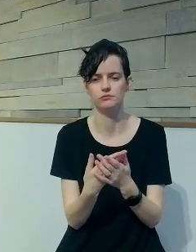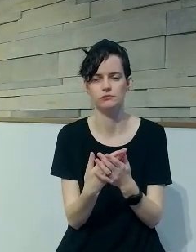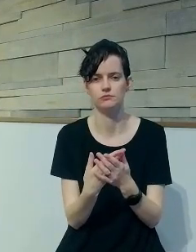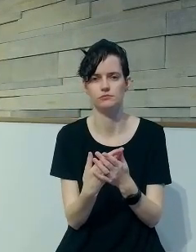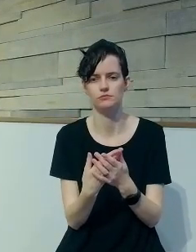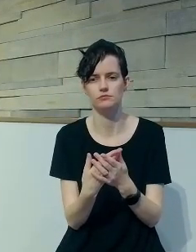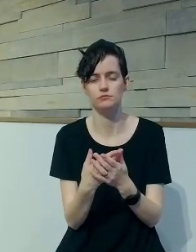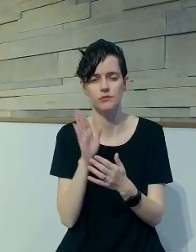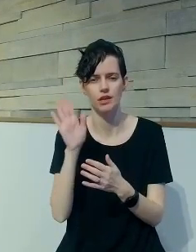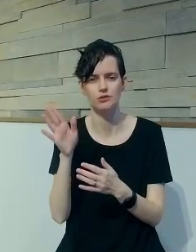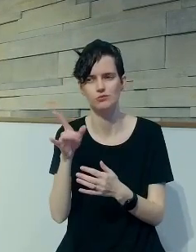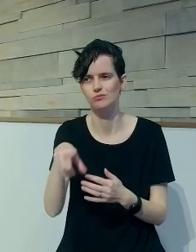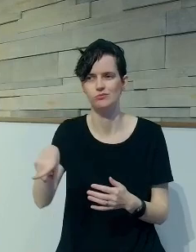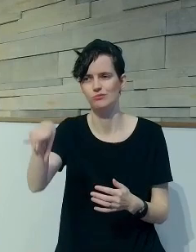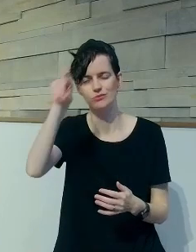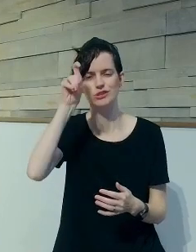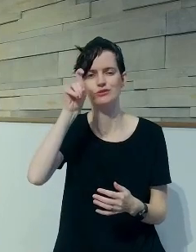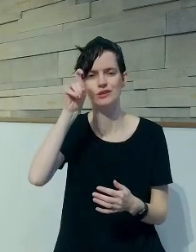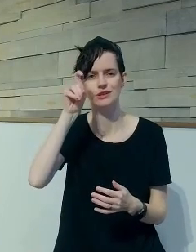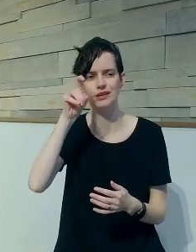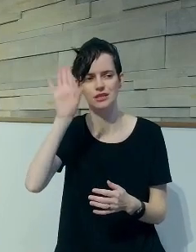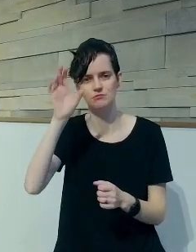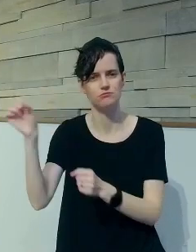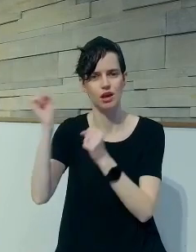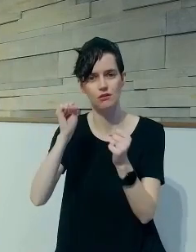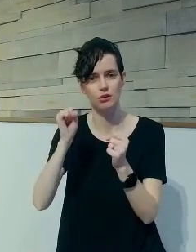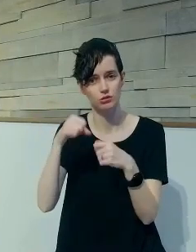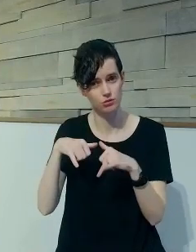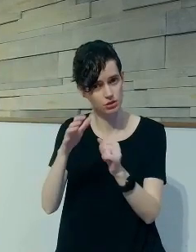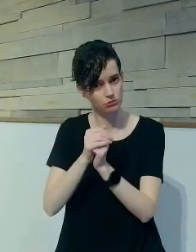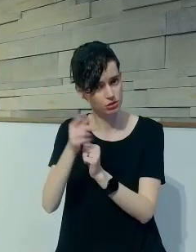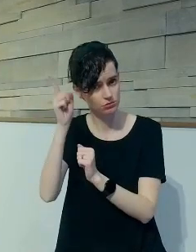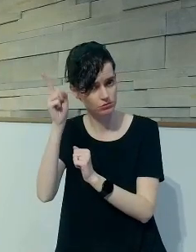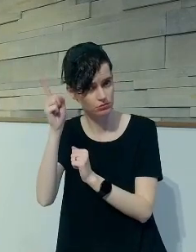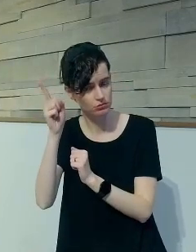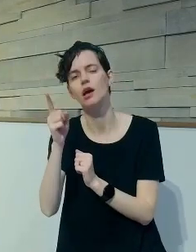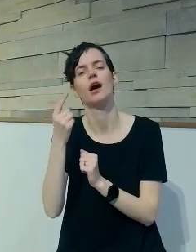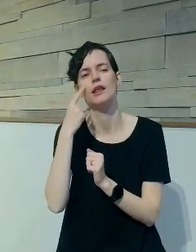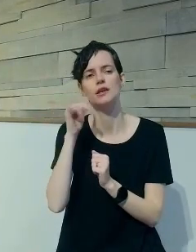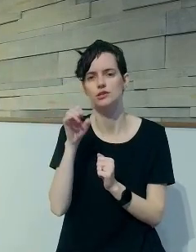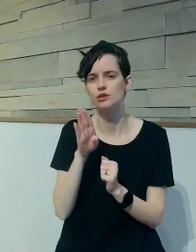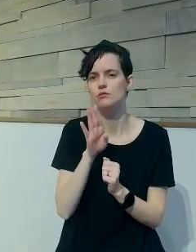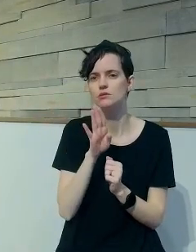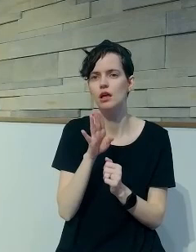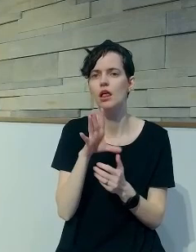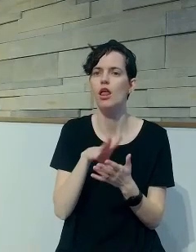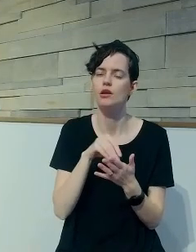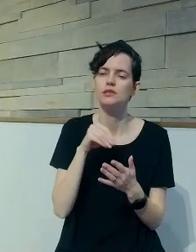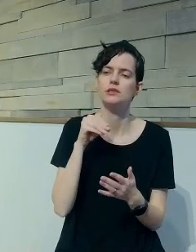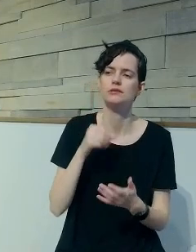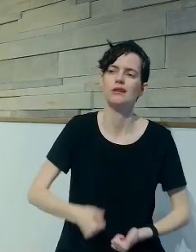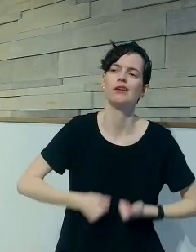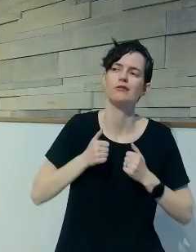his mystery and in his power. Will you still worship? I think that's what Job's about. It's learning to live with